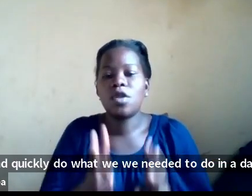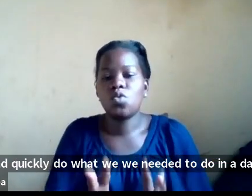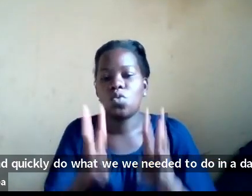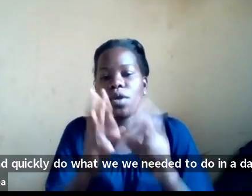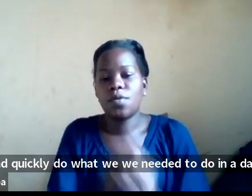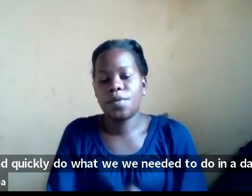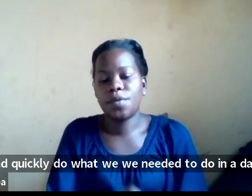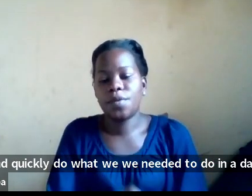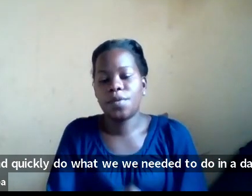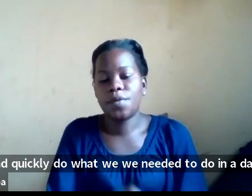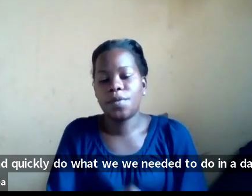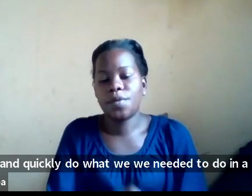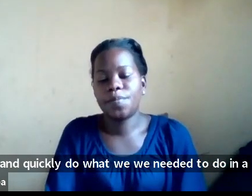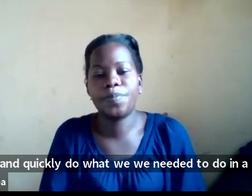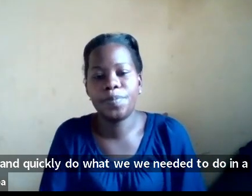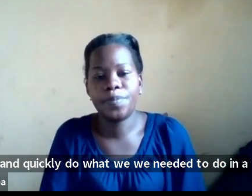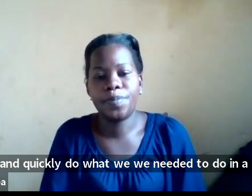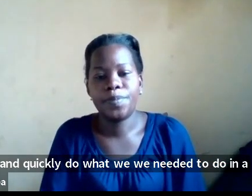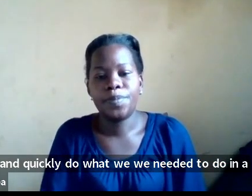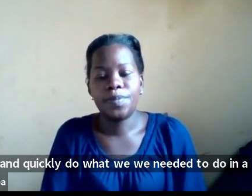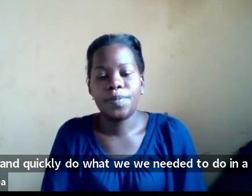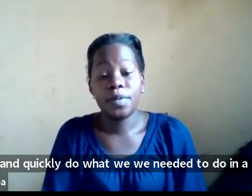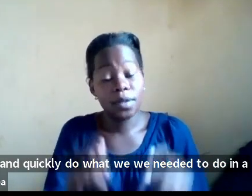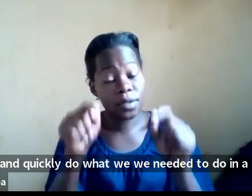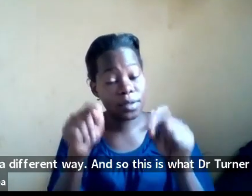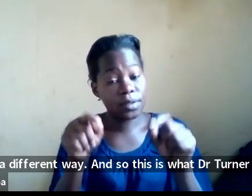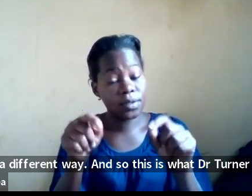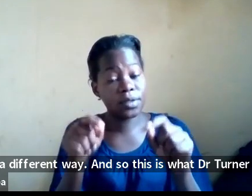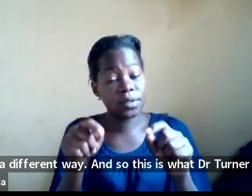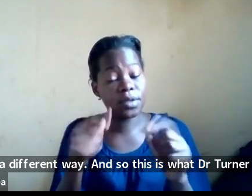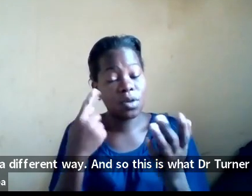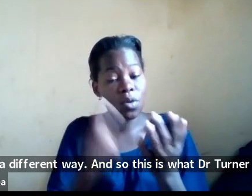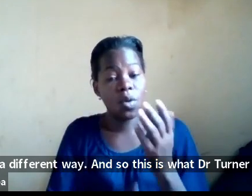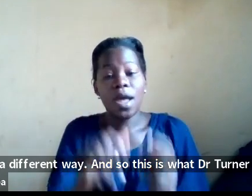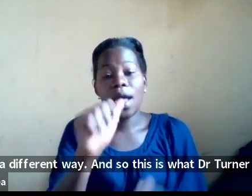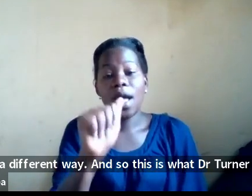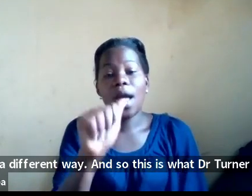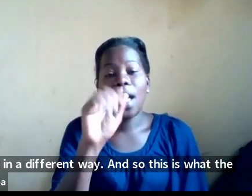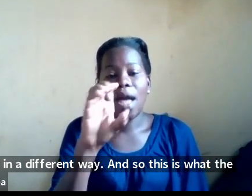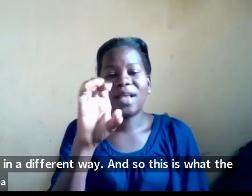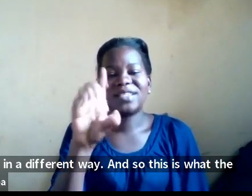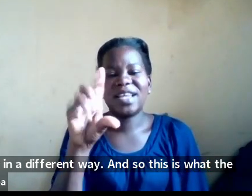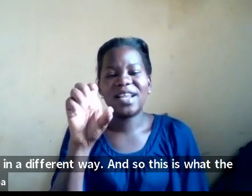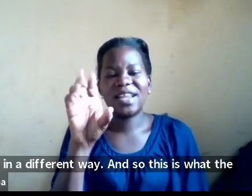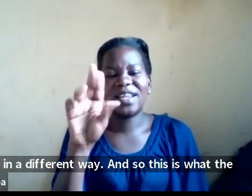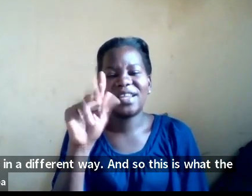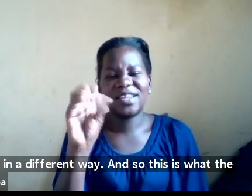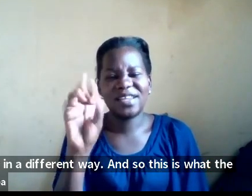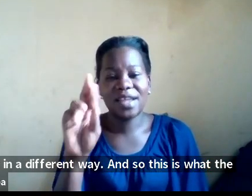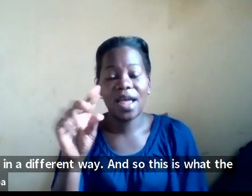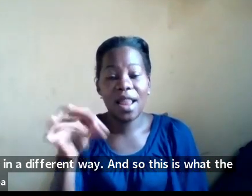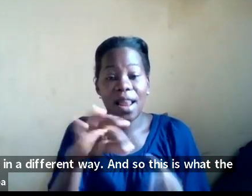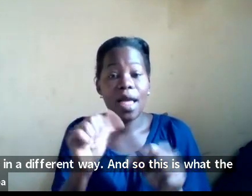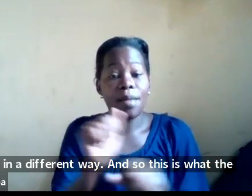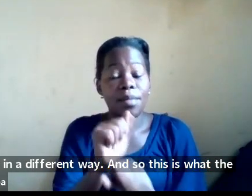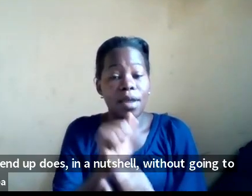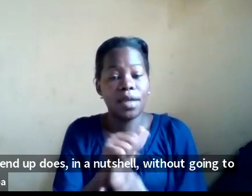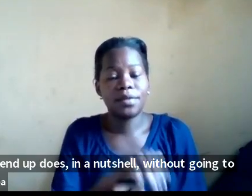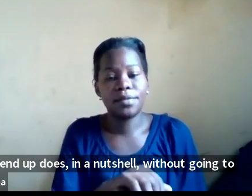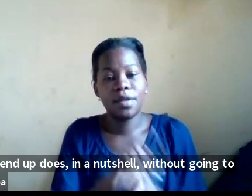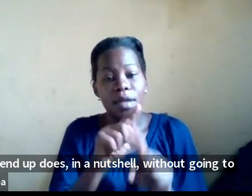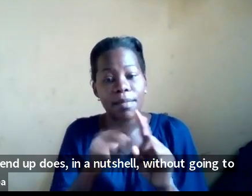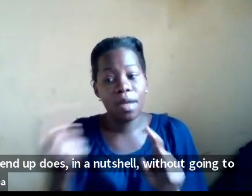in a different way. And so this is what the Accelerator Lab does in a nutshell without going to very specifics. The only other